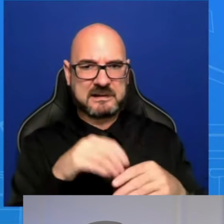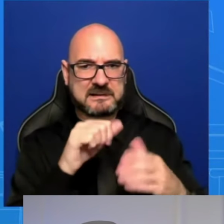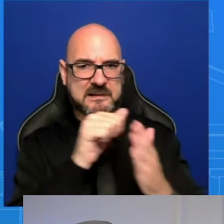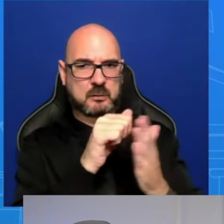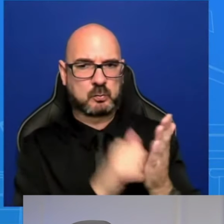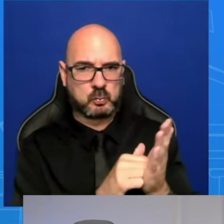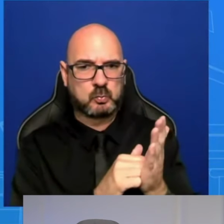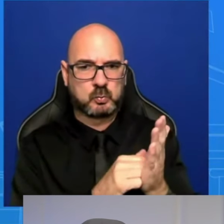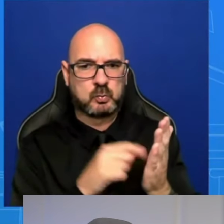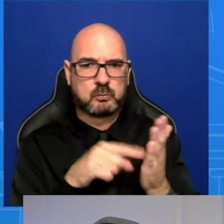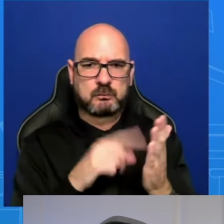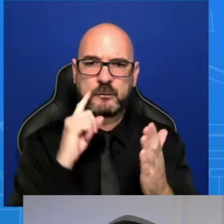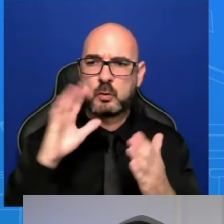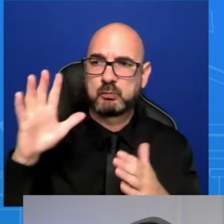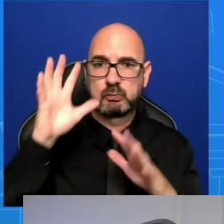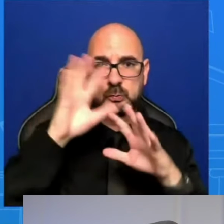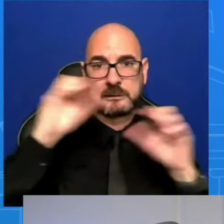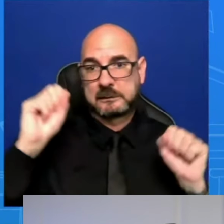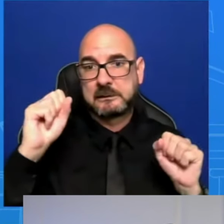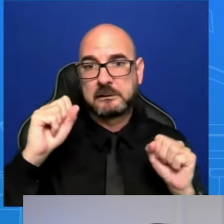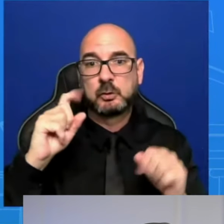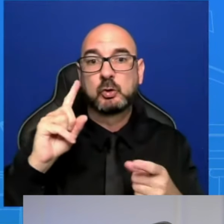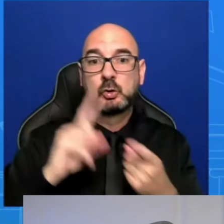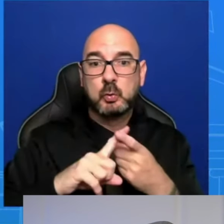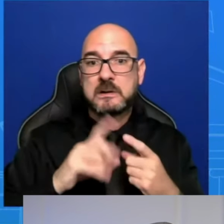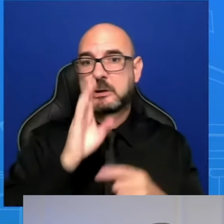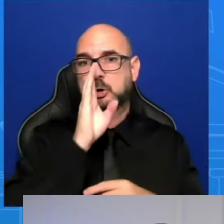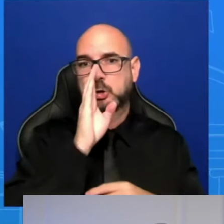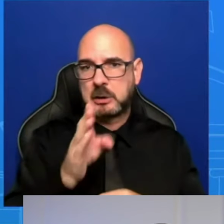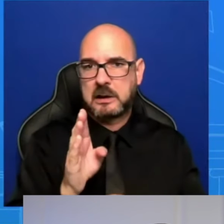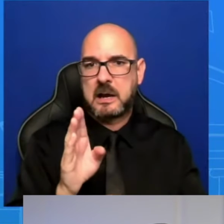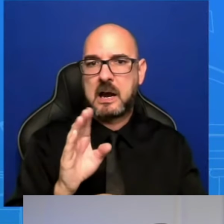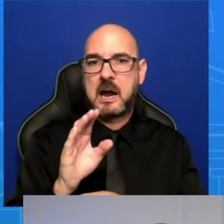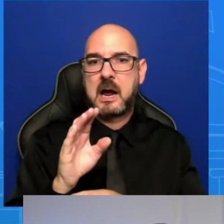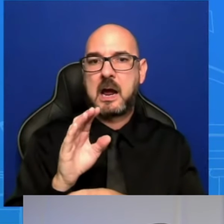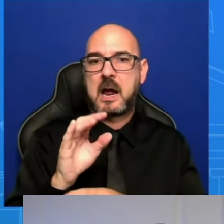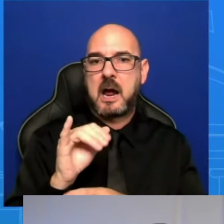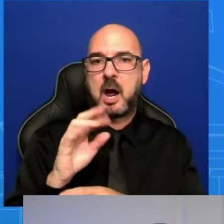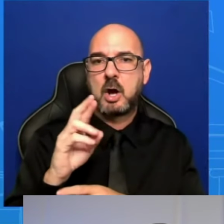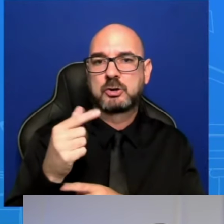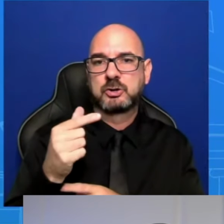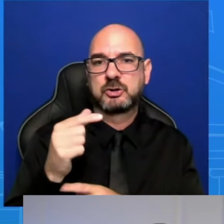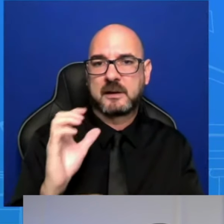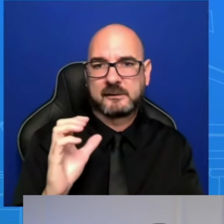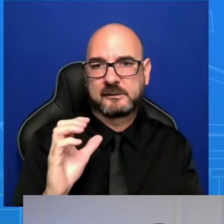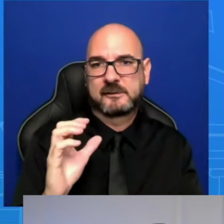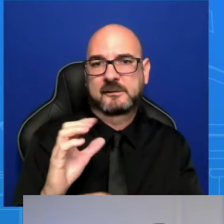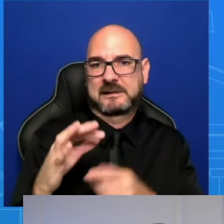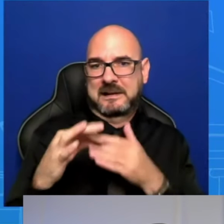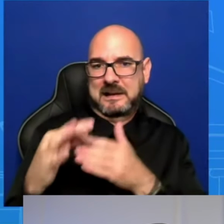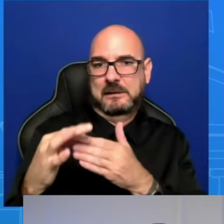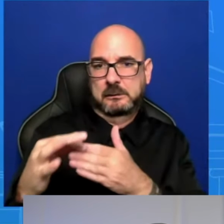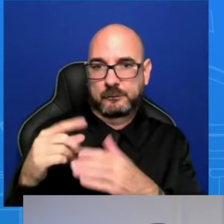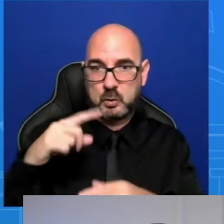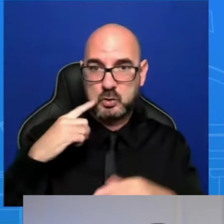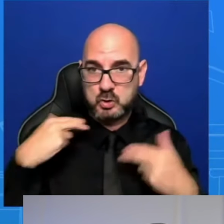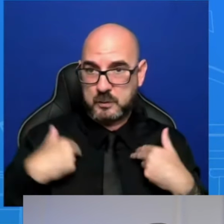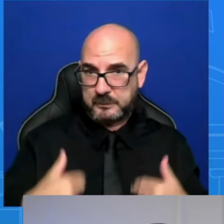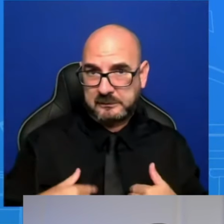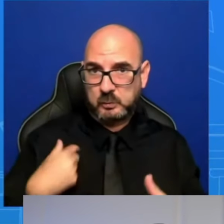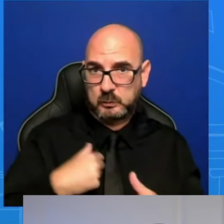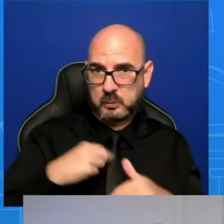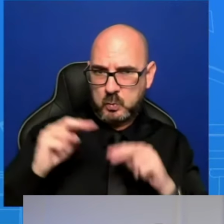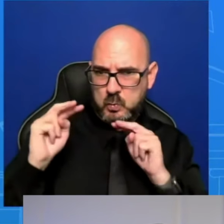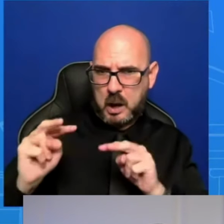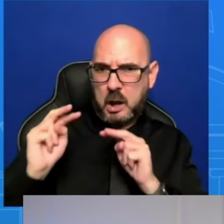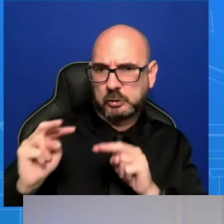the IRGC, can only be used for humanitarian purposes, and we're watching that account very, very closely to make sure that that's what happens. And